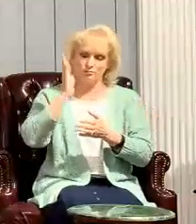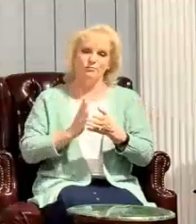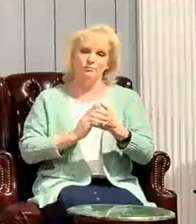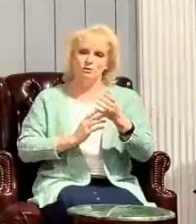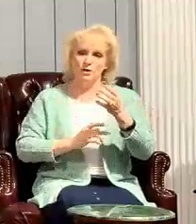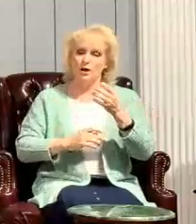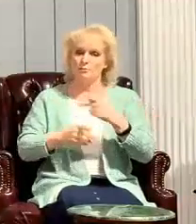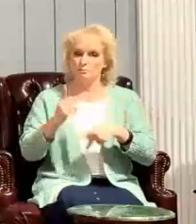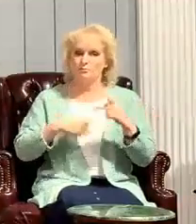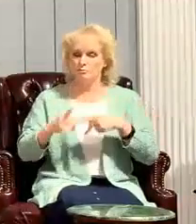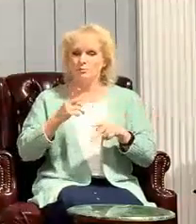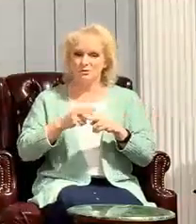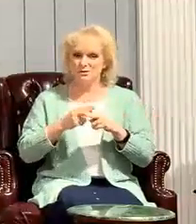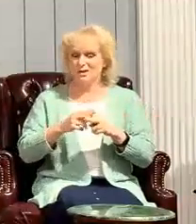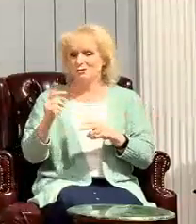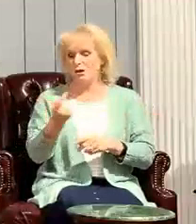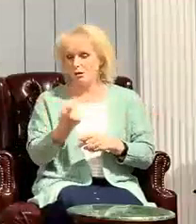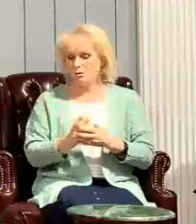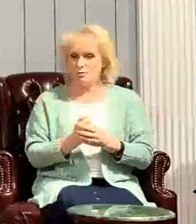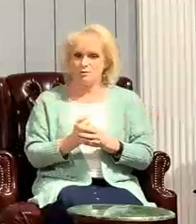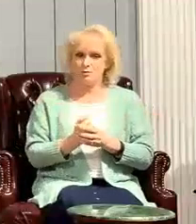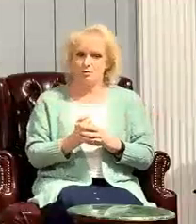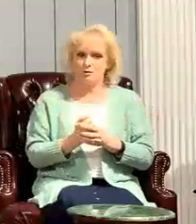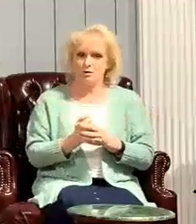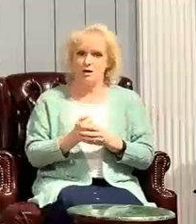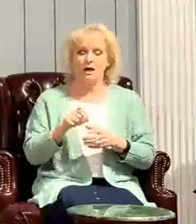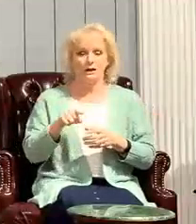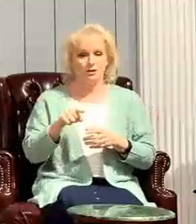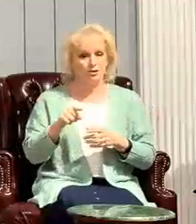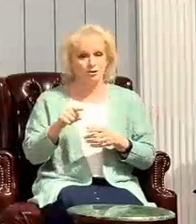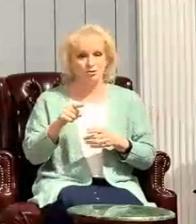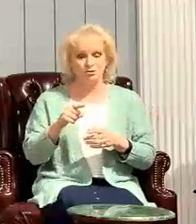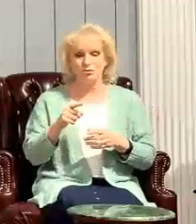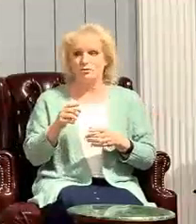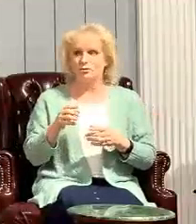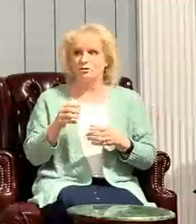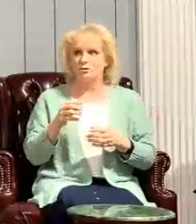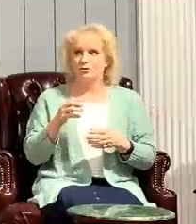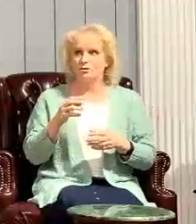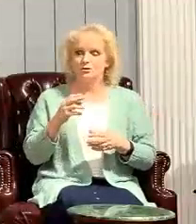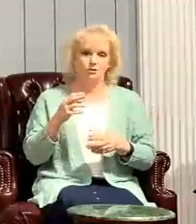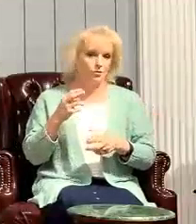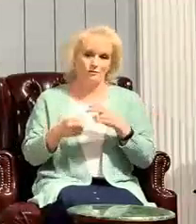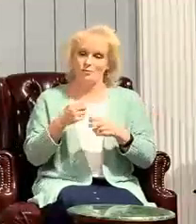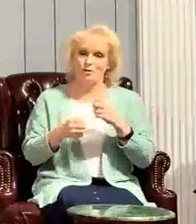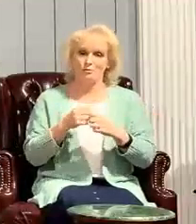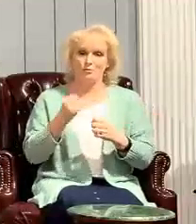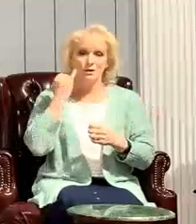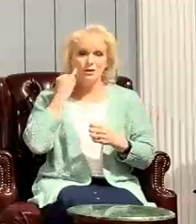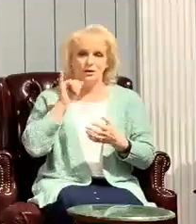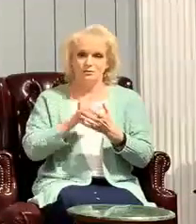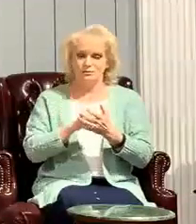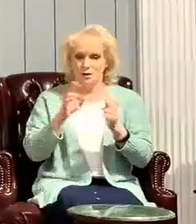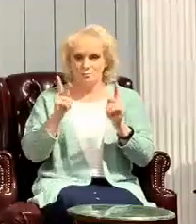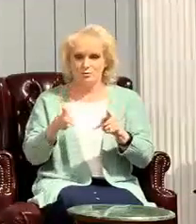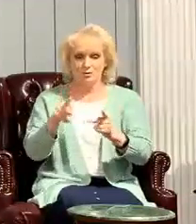preaching. But it's often best to bring names to God alone unless you don't mind if that person confronts you when you mention their